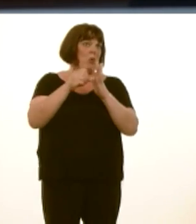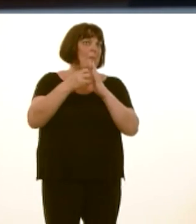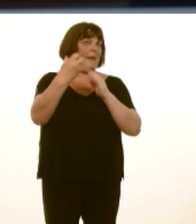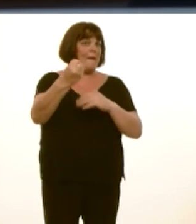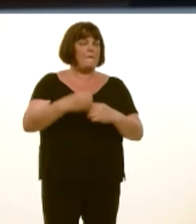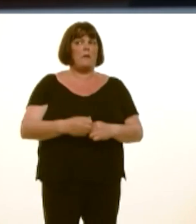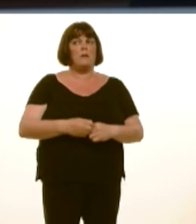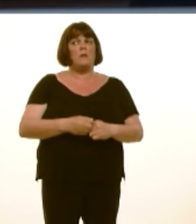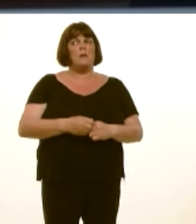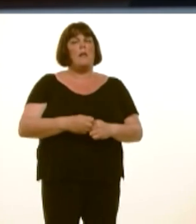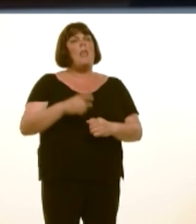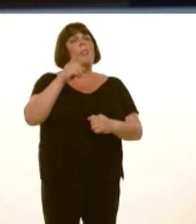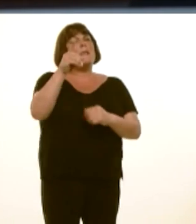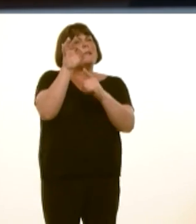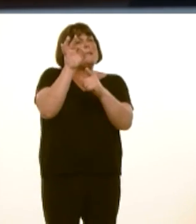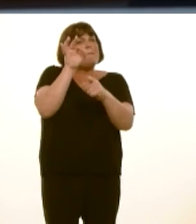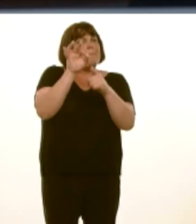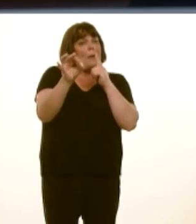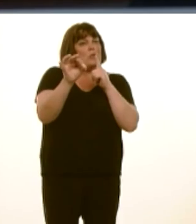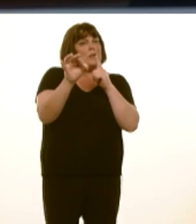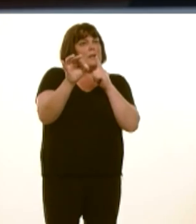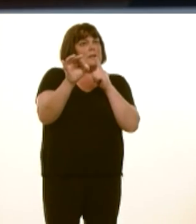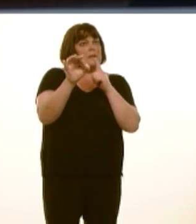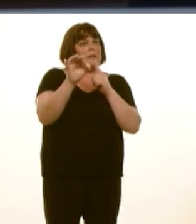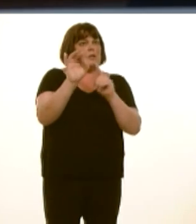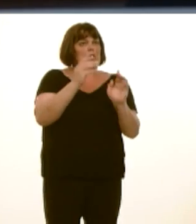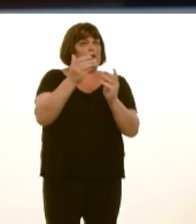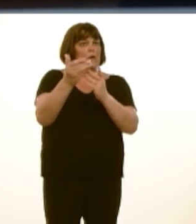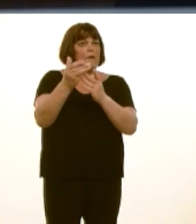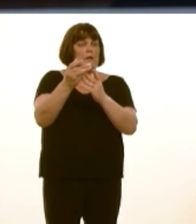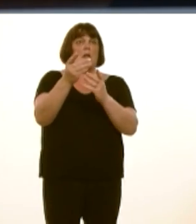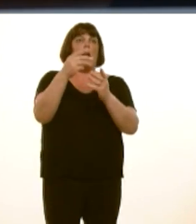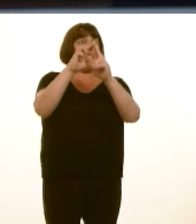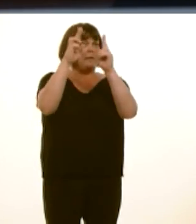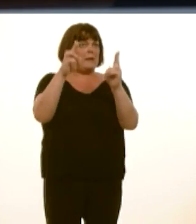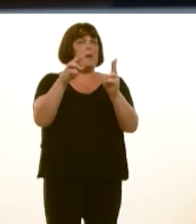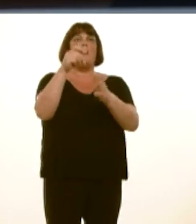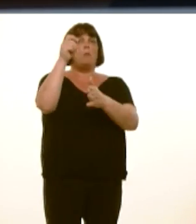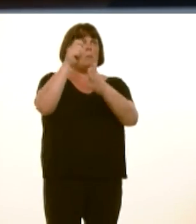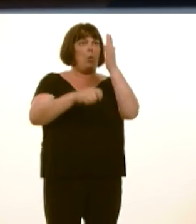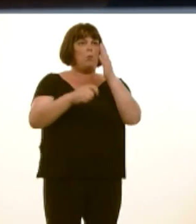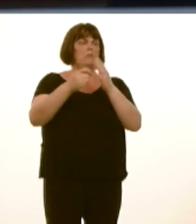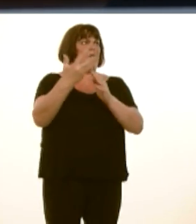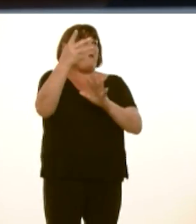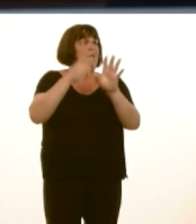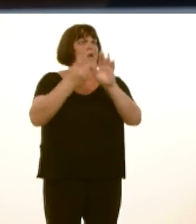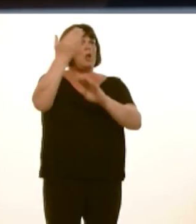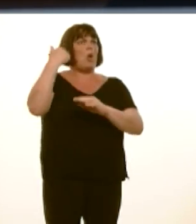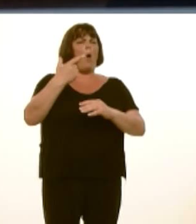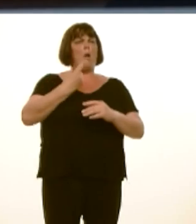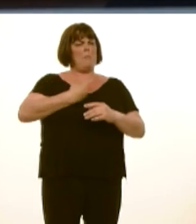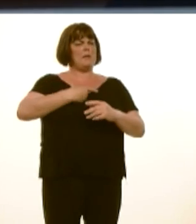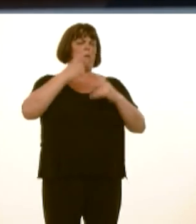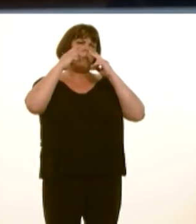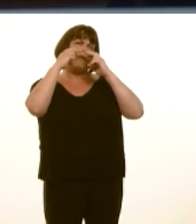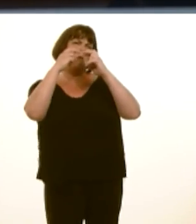a specialist facility that's been bought and paid for within the past 5 years, I'm going to be looking into this